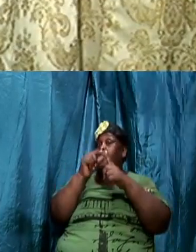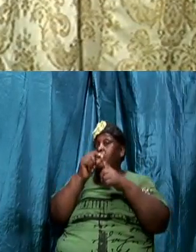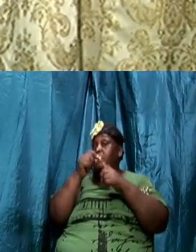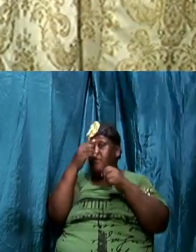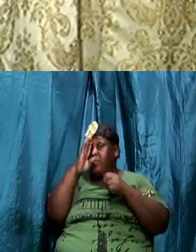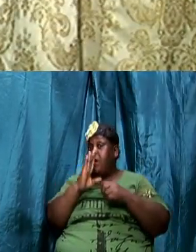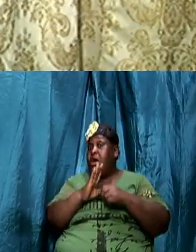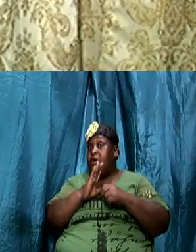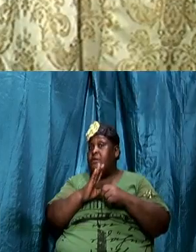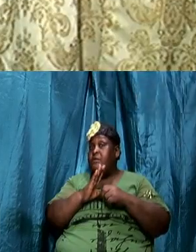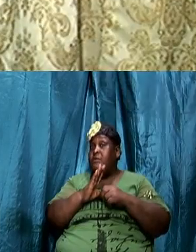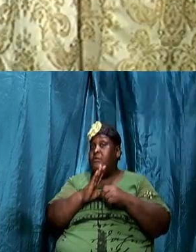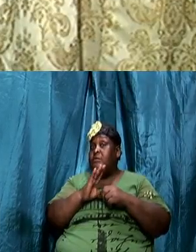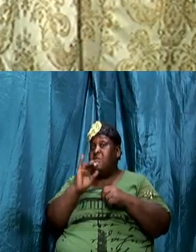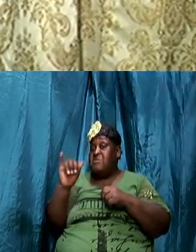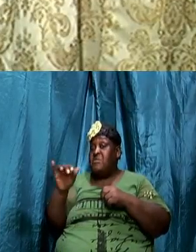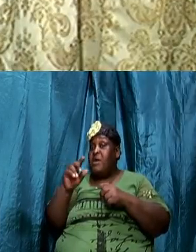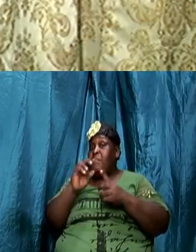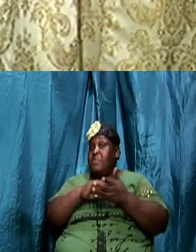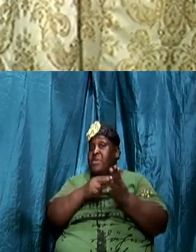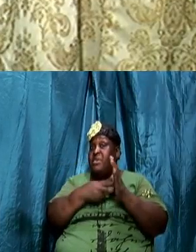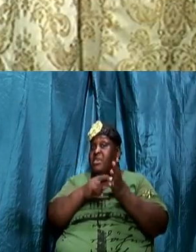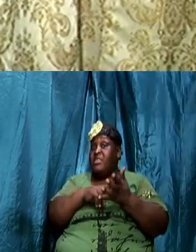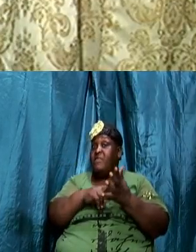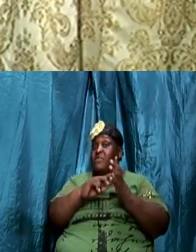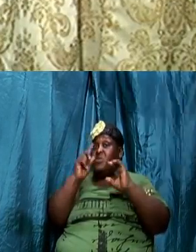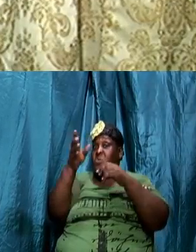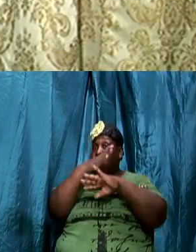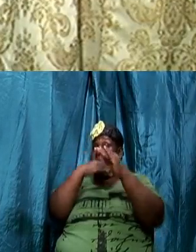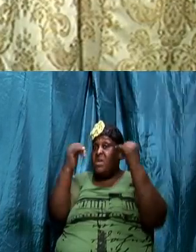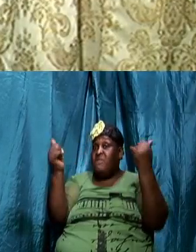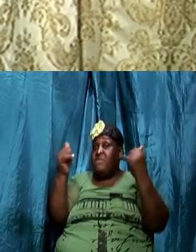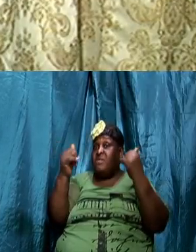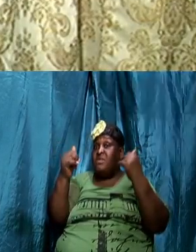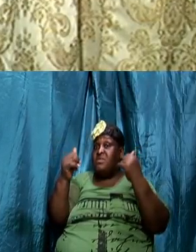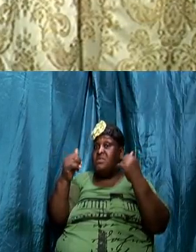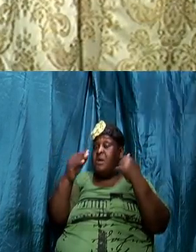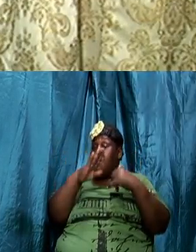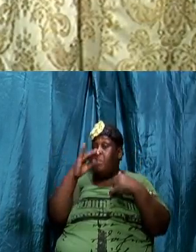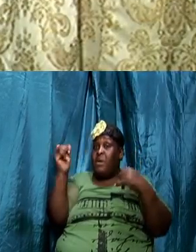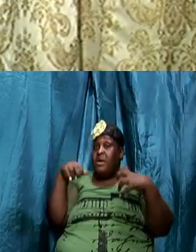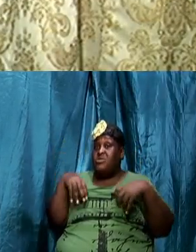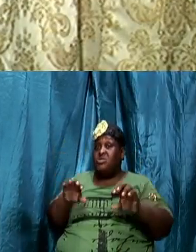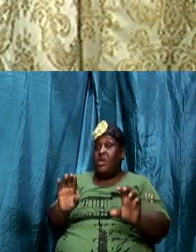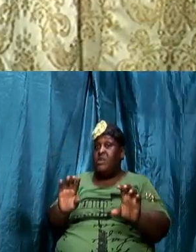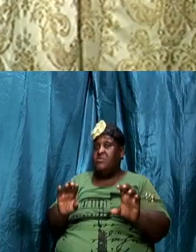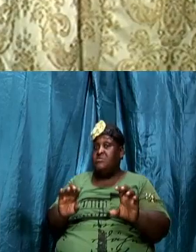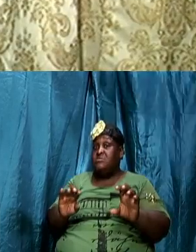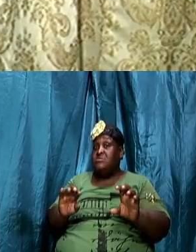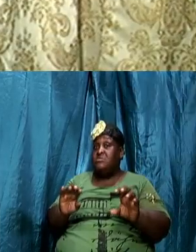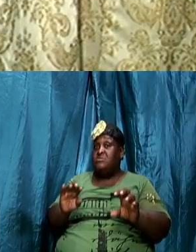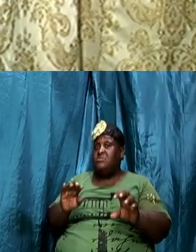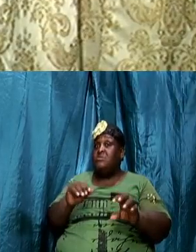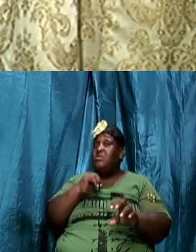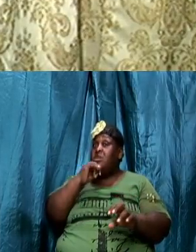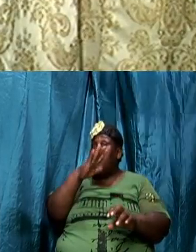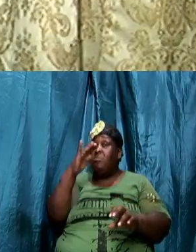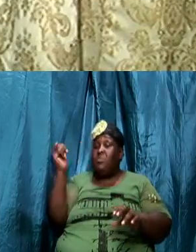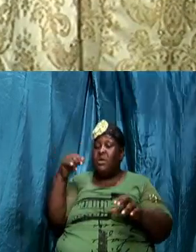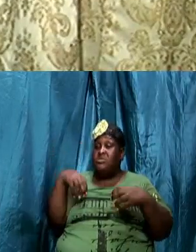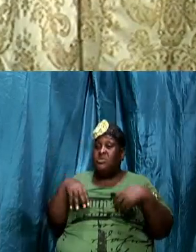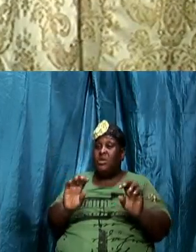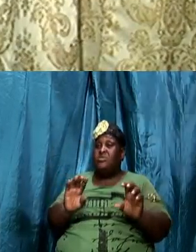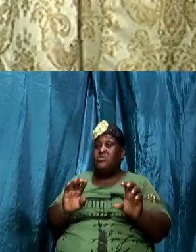if we make it, it's buck up. And I am telling us, and I can safely say, none of us are going to be there by buck up.